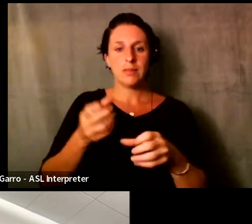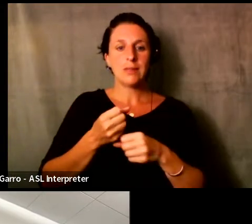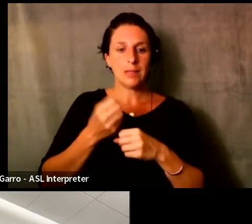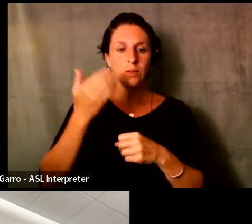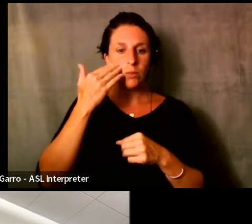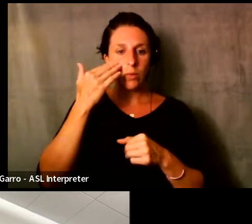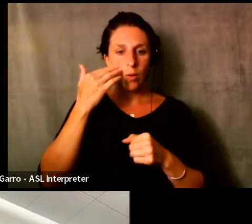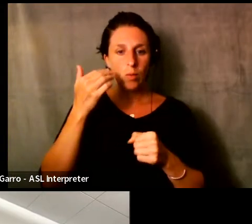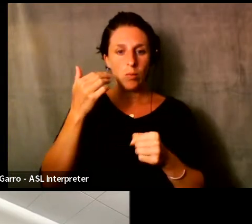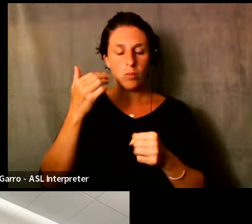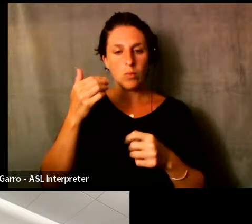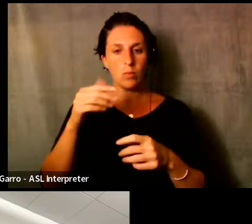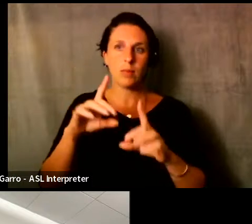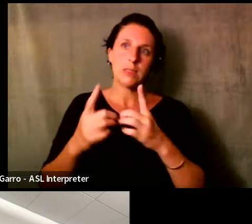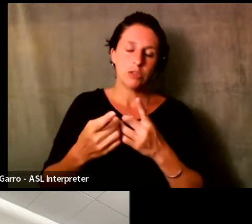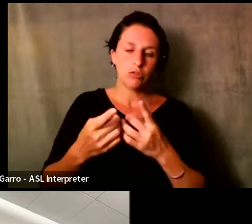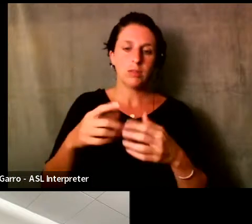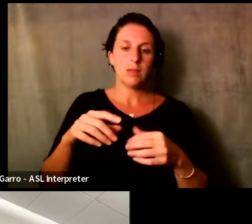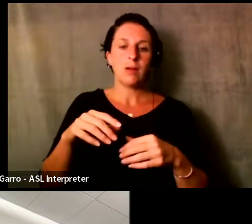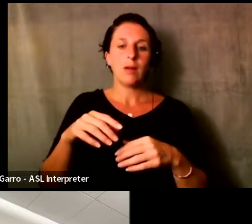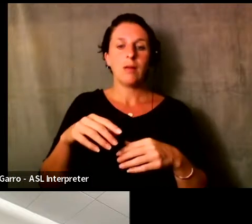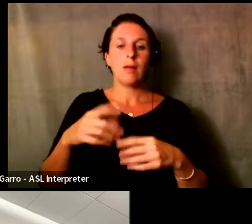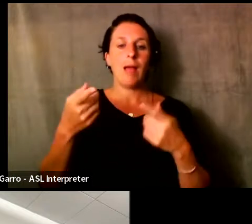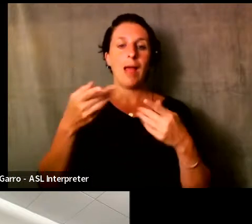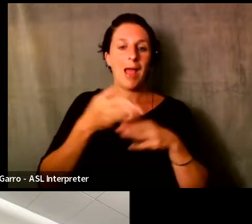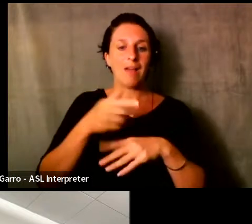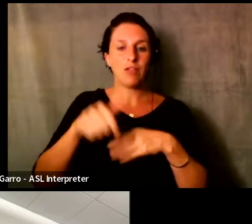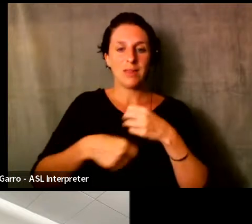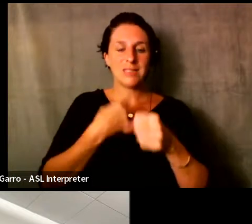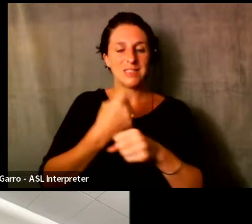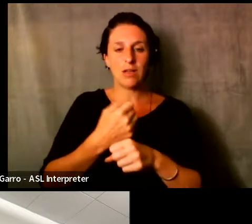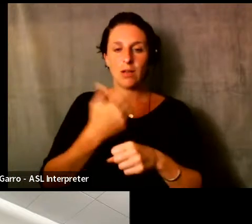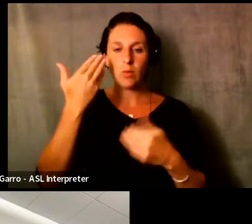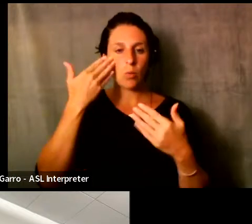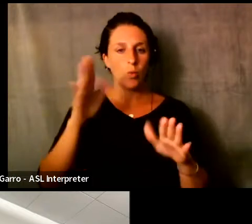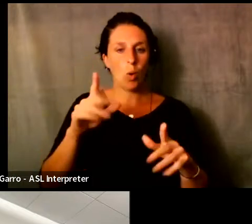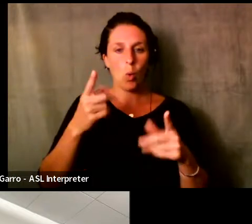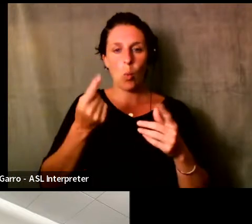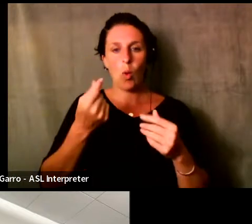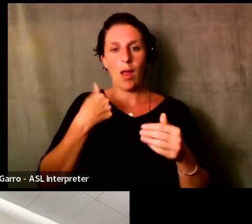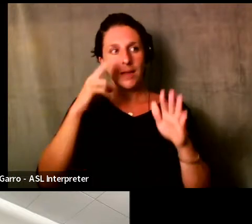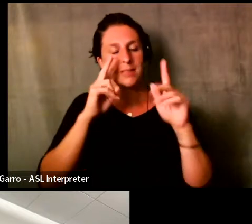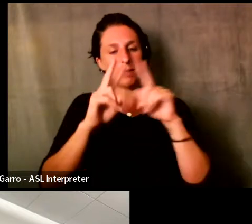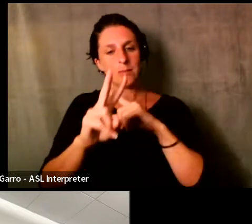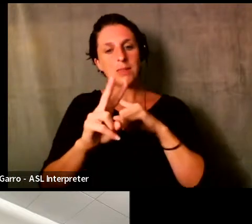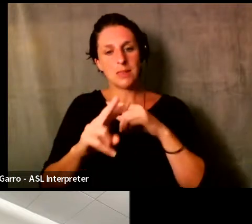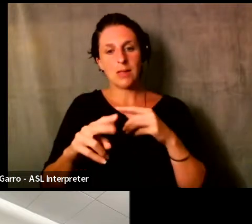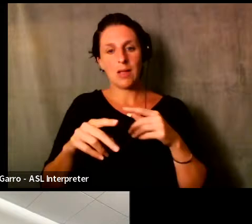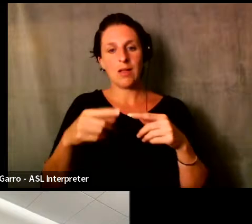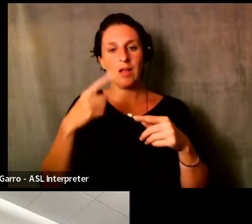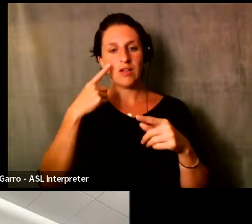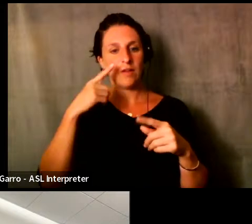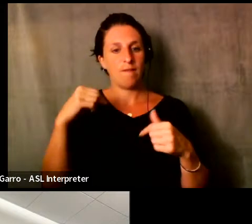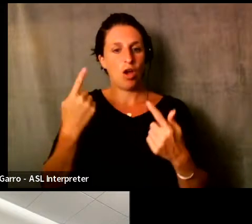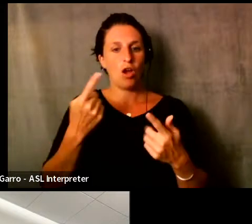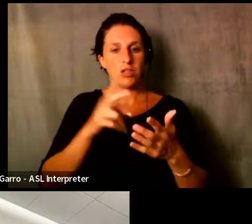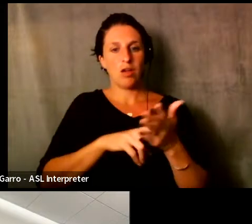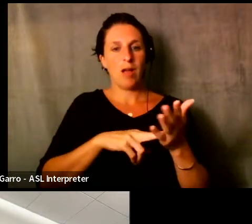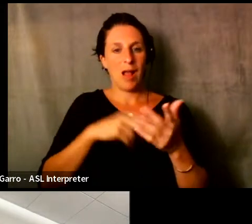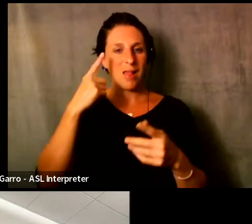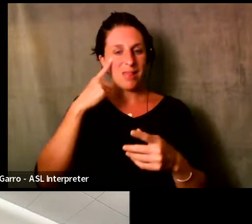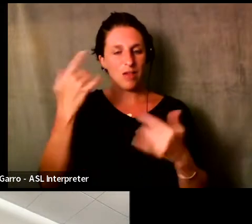district. After this year, I don't know what I would anticipate in size of the contract. I think right now the contract's